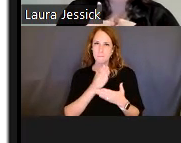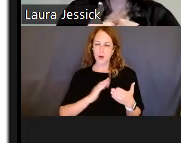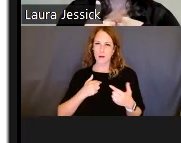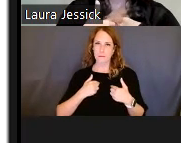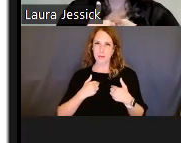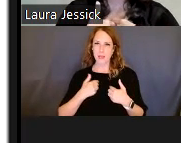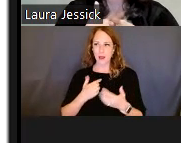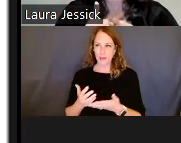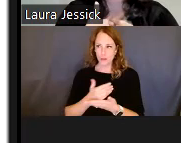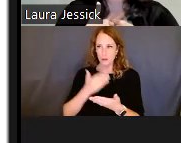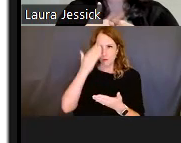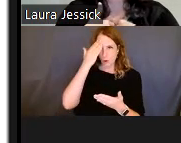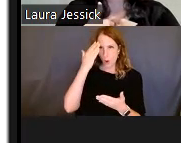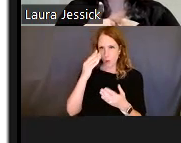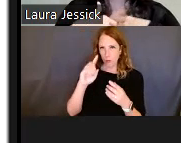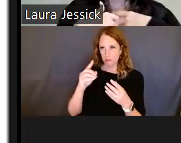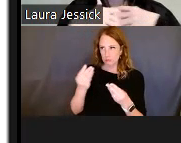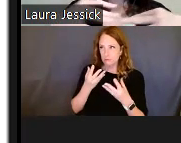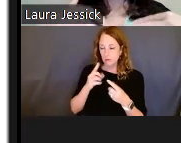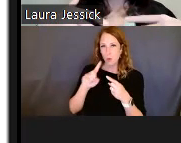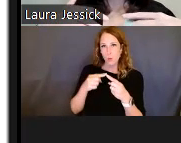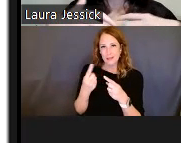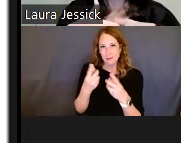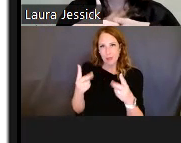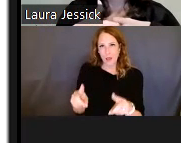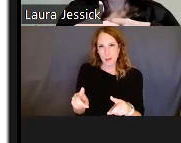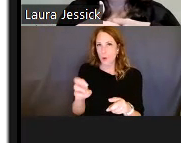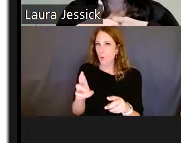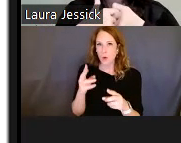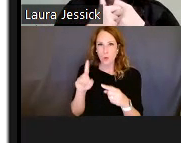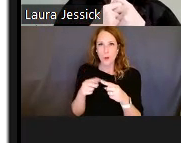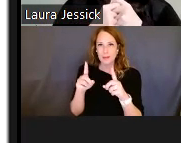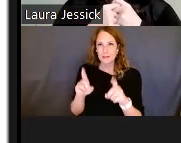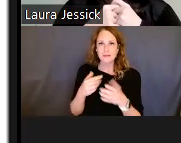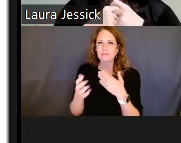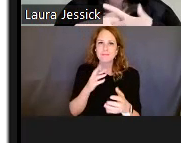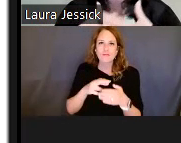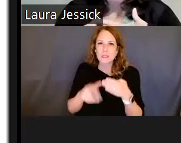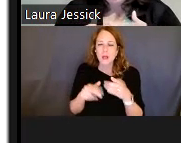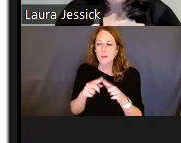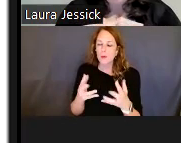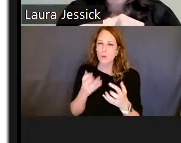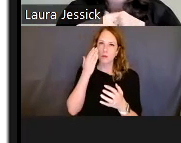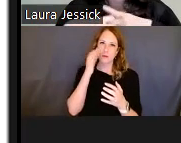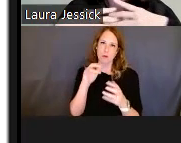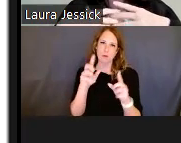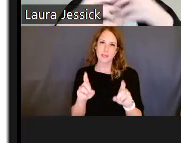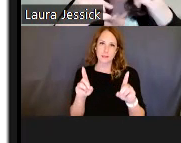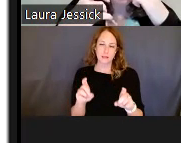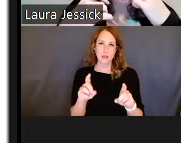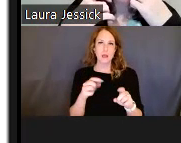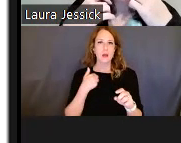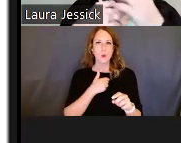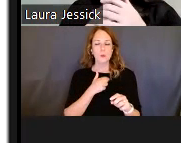when it was tested or when something happened, regardless of what that result is. So we really took that to heart. And again,